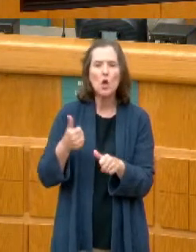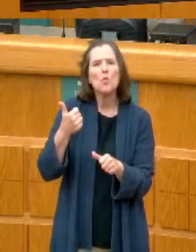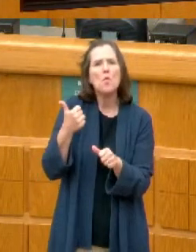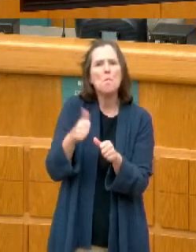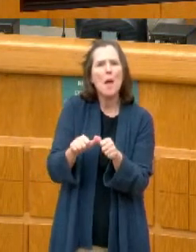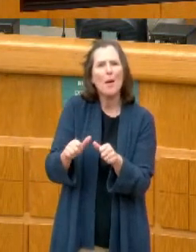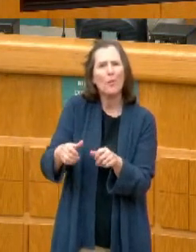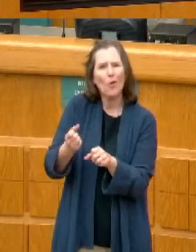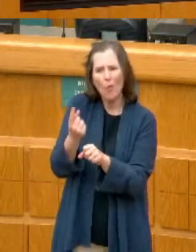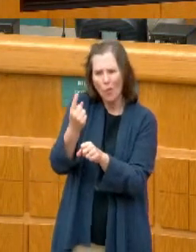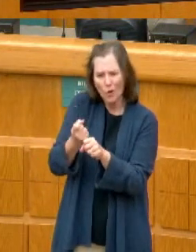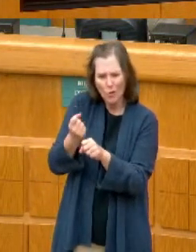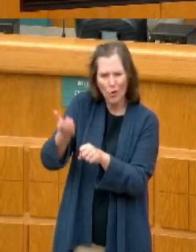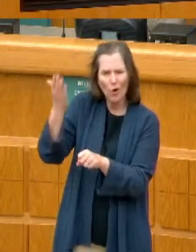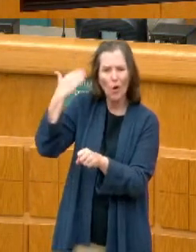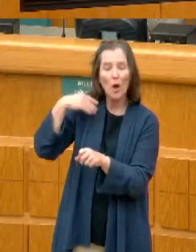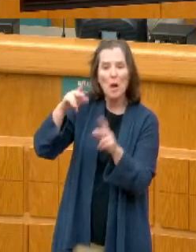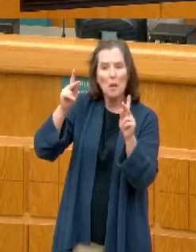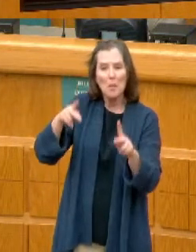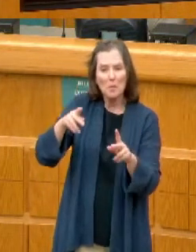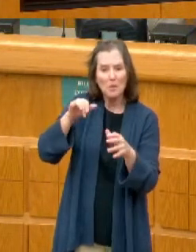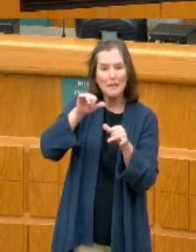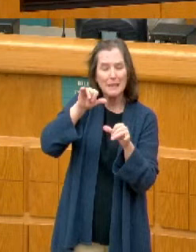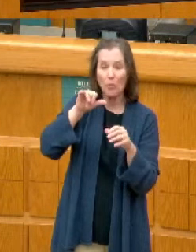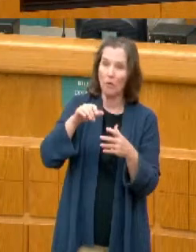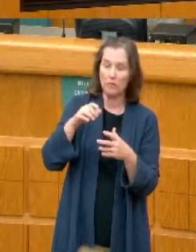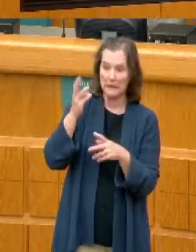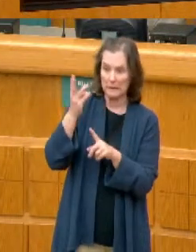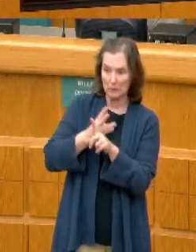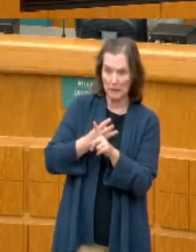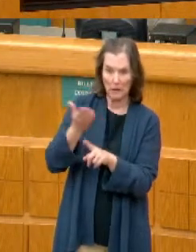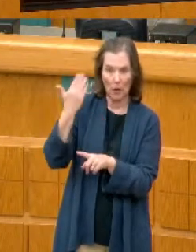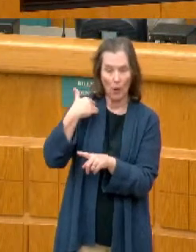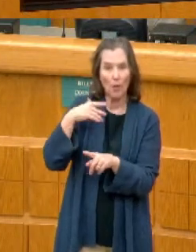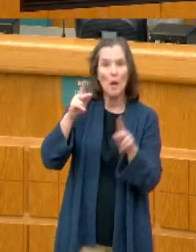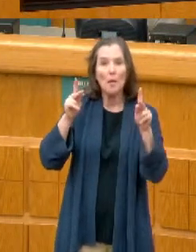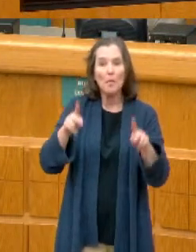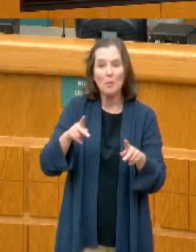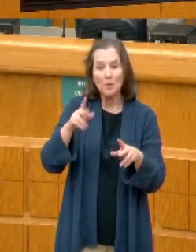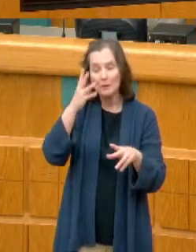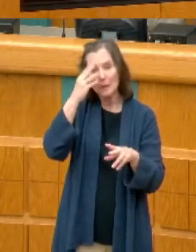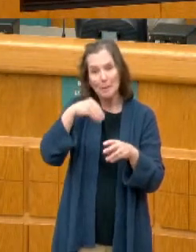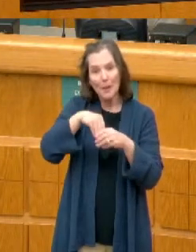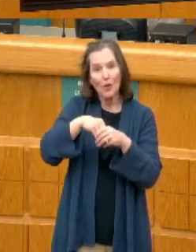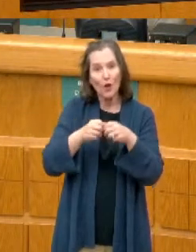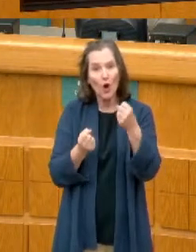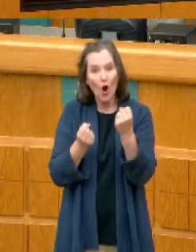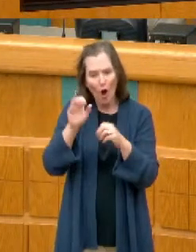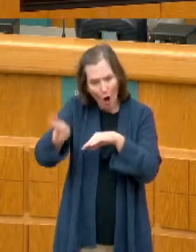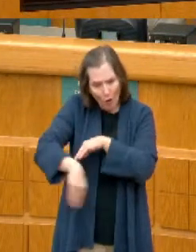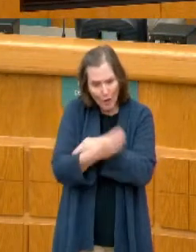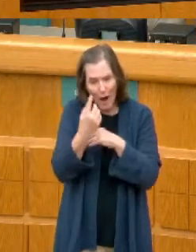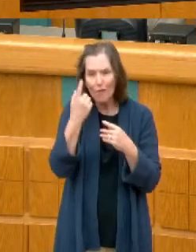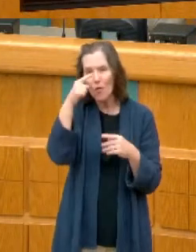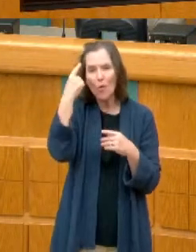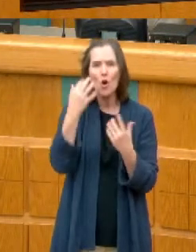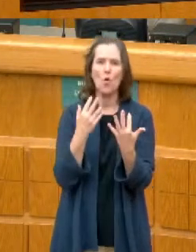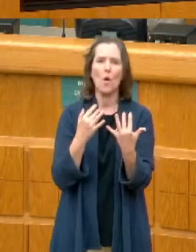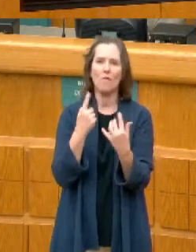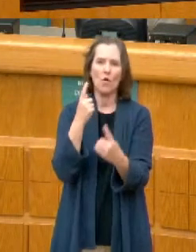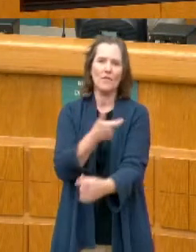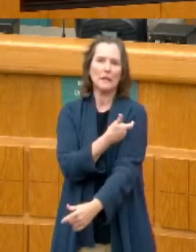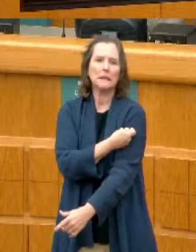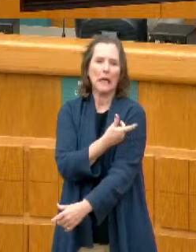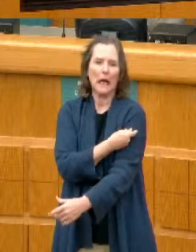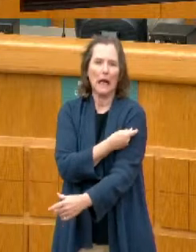to get vaccinated? You remember how limited we were way back in January and how we had all those mass vaccination